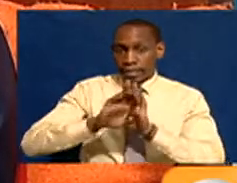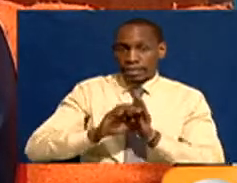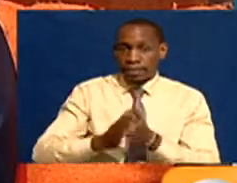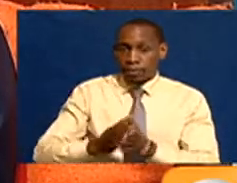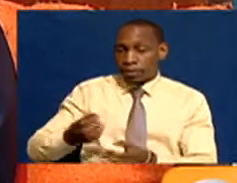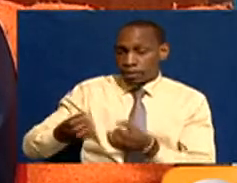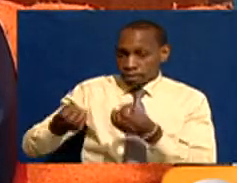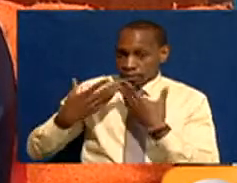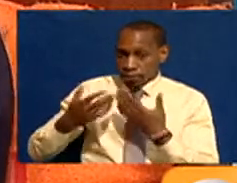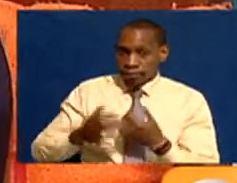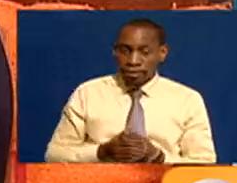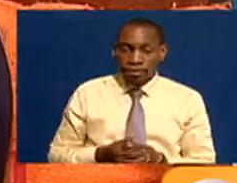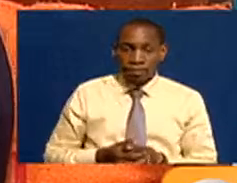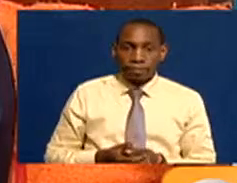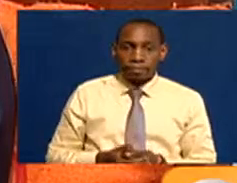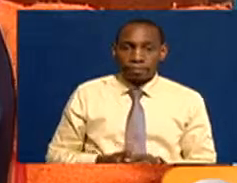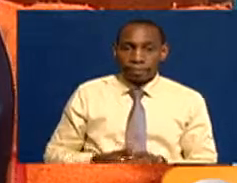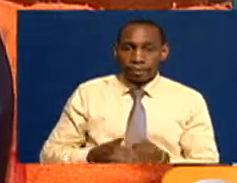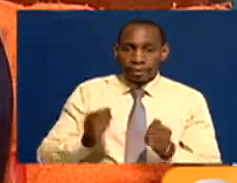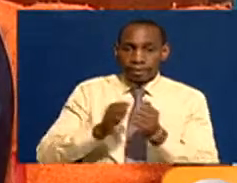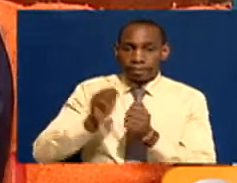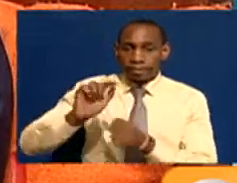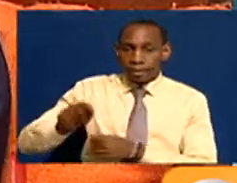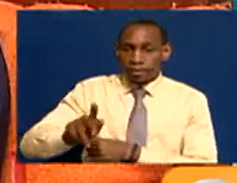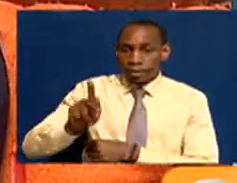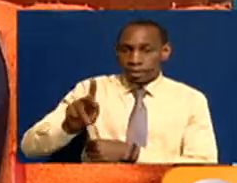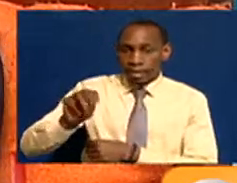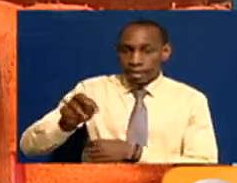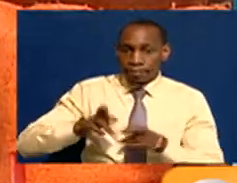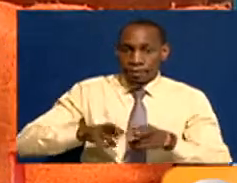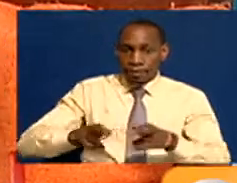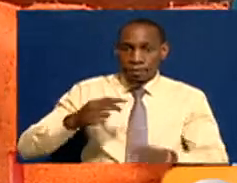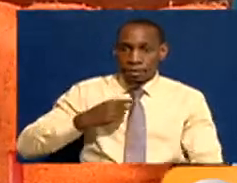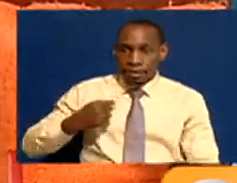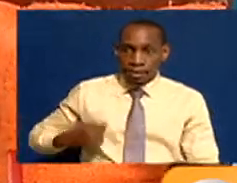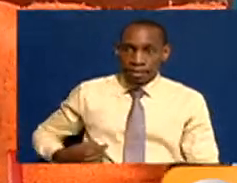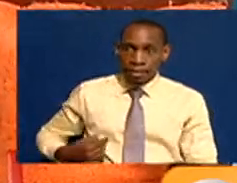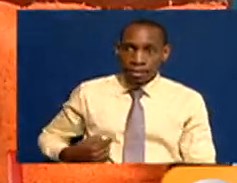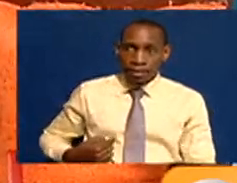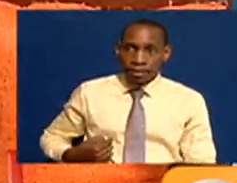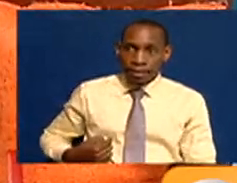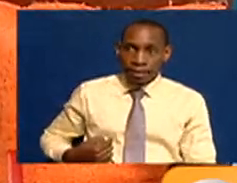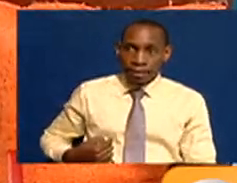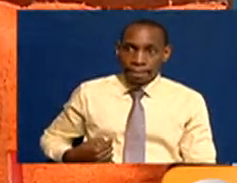told over 15,000 kilometers of roads in China